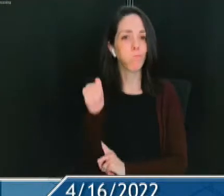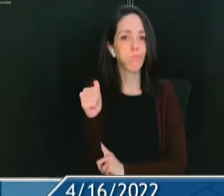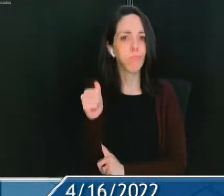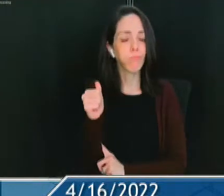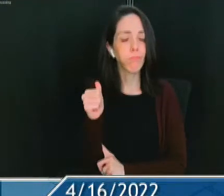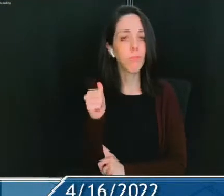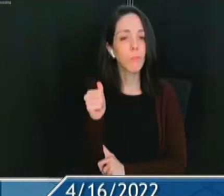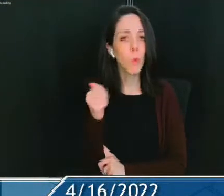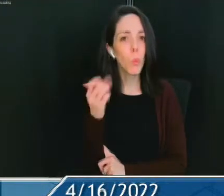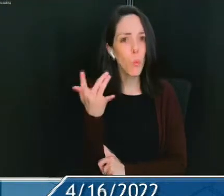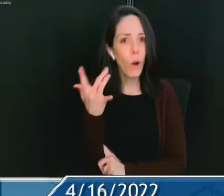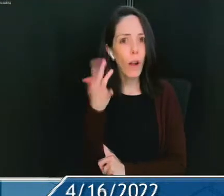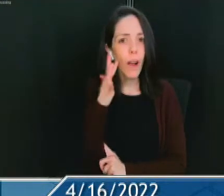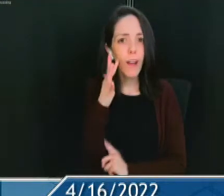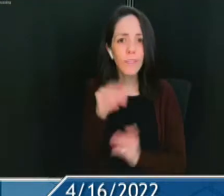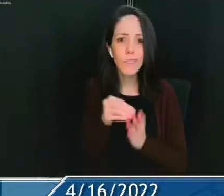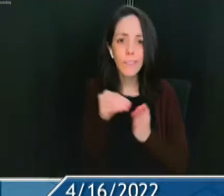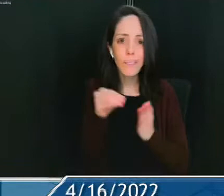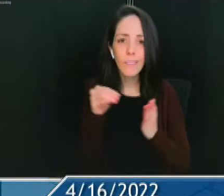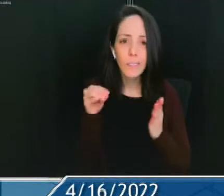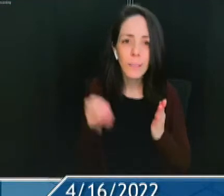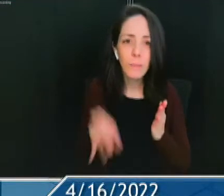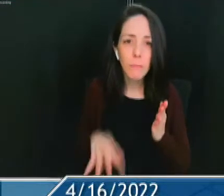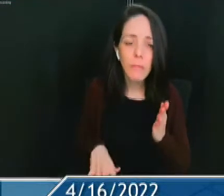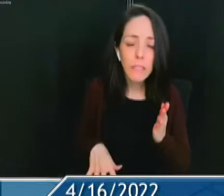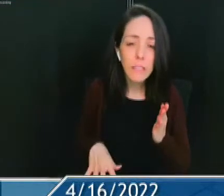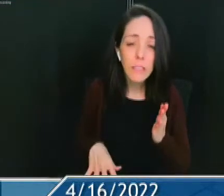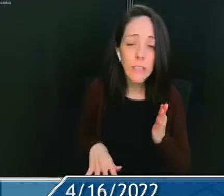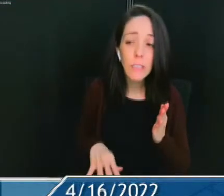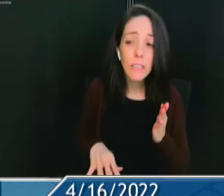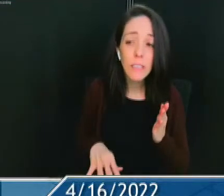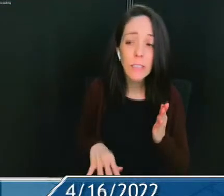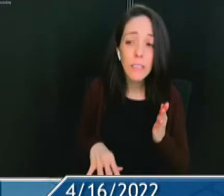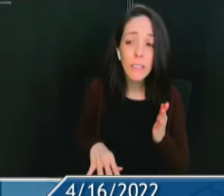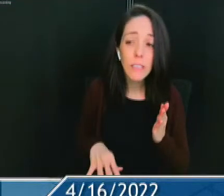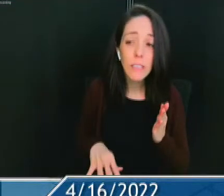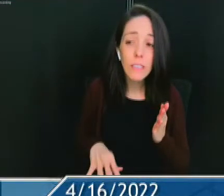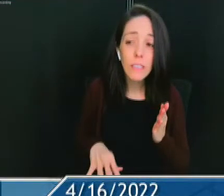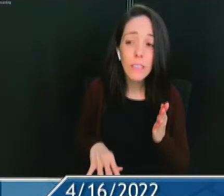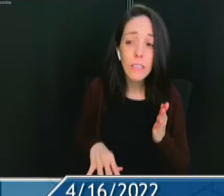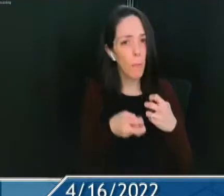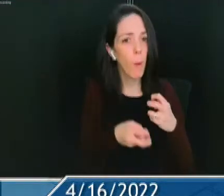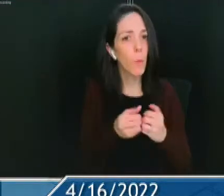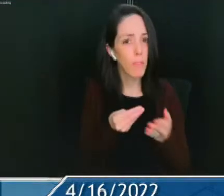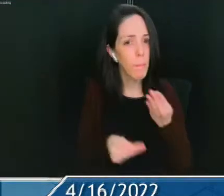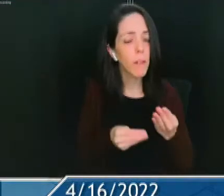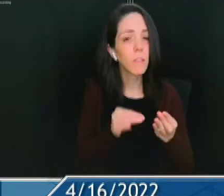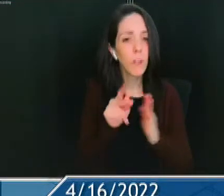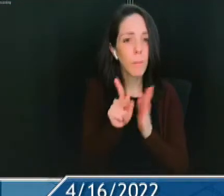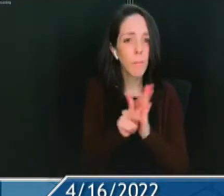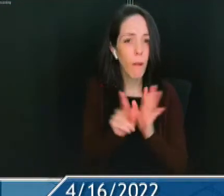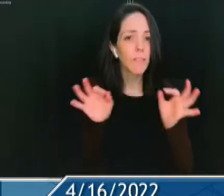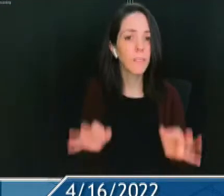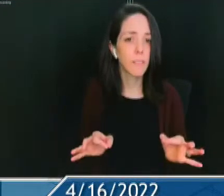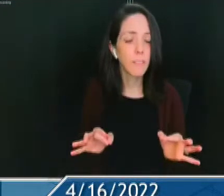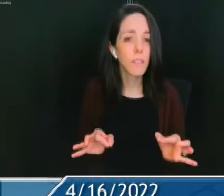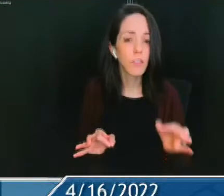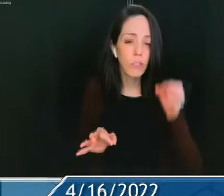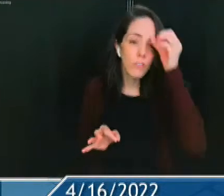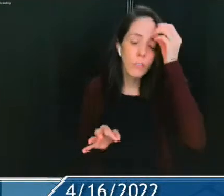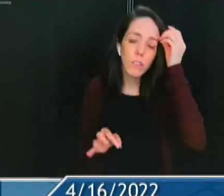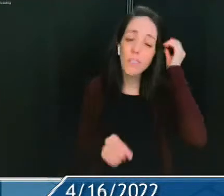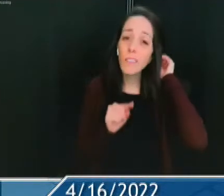certain to face an array of thorny budget and policy decisions. These are risks the city need not and should not